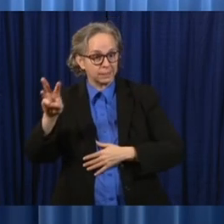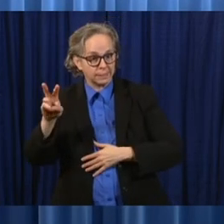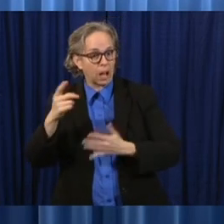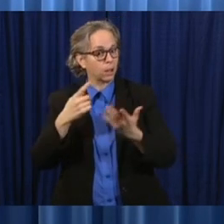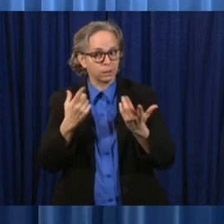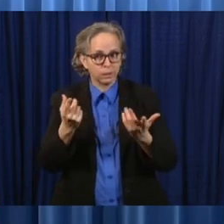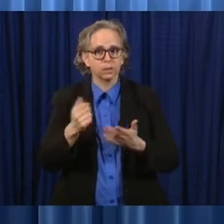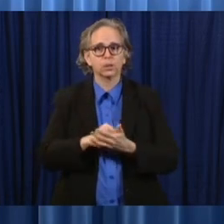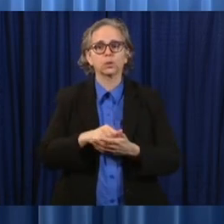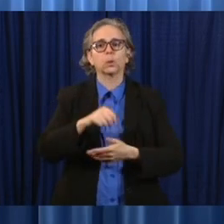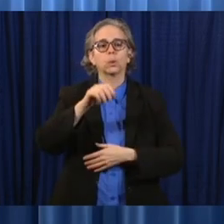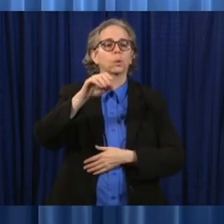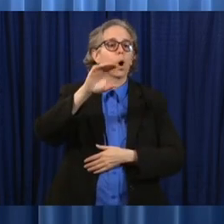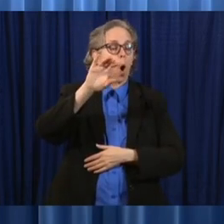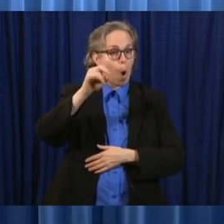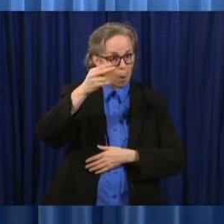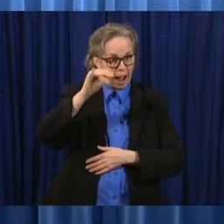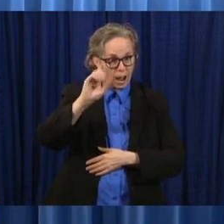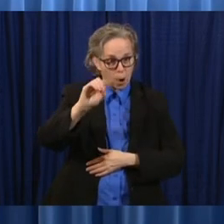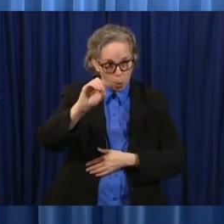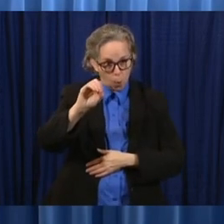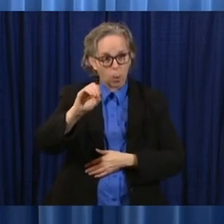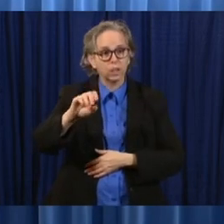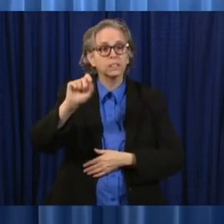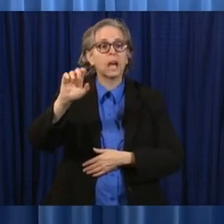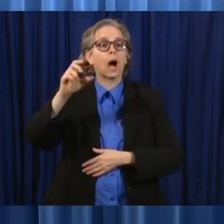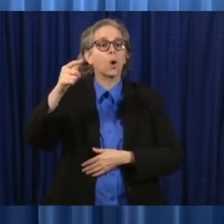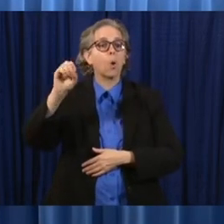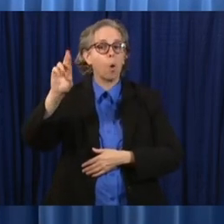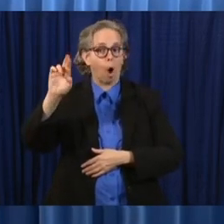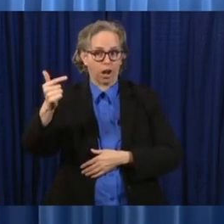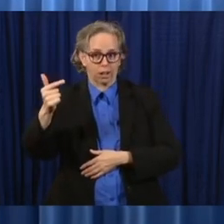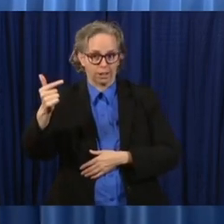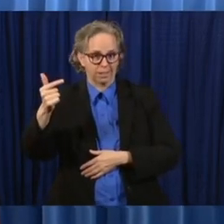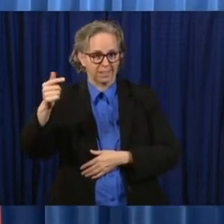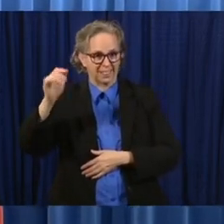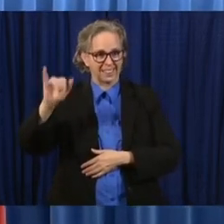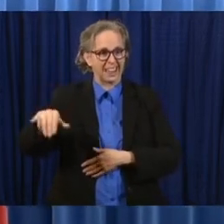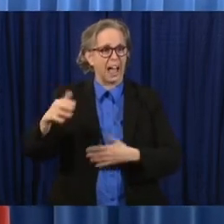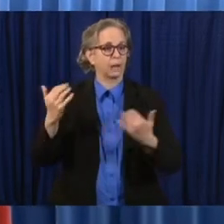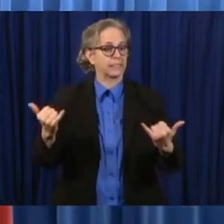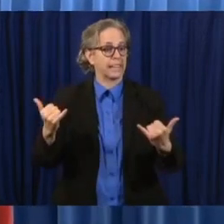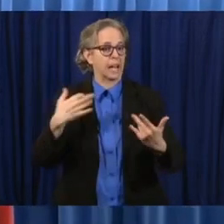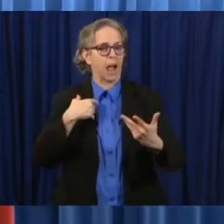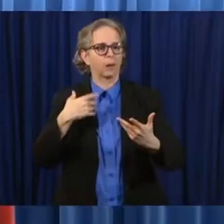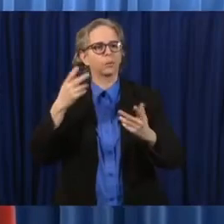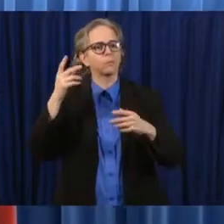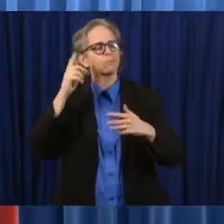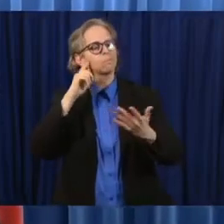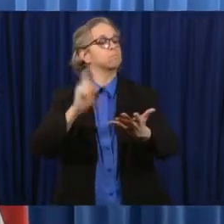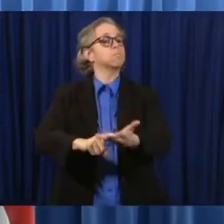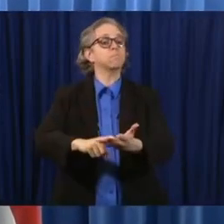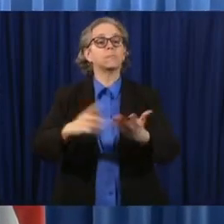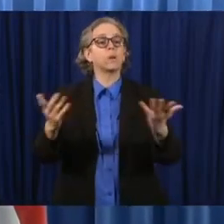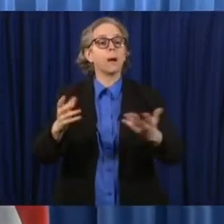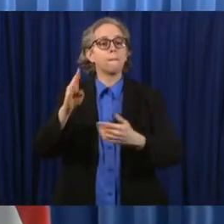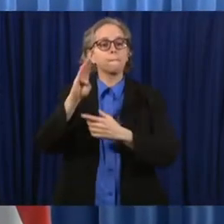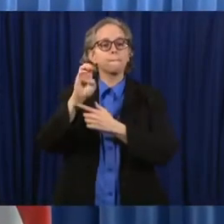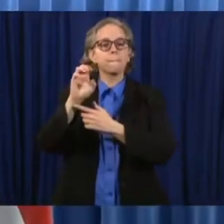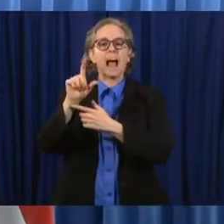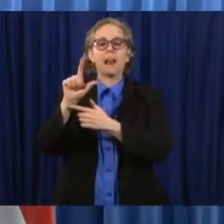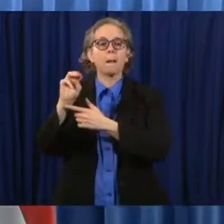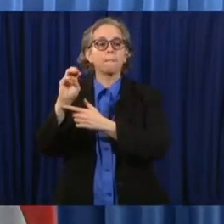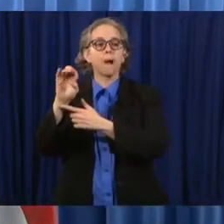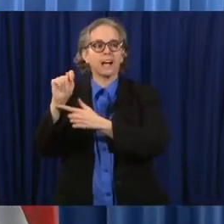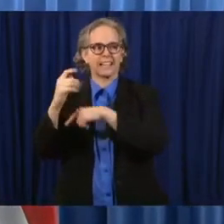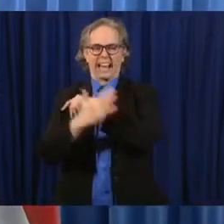www.ohio.org. Today I want to highlight the Belmont County Tourism Council, clear on the eastern side of